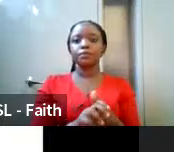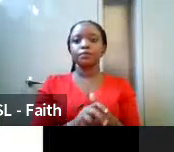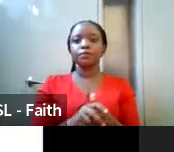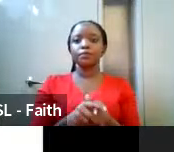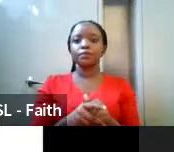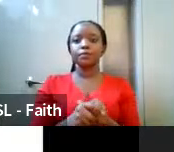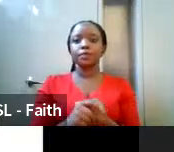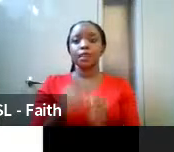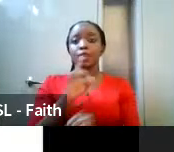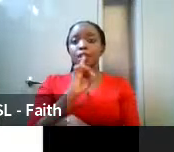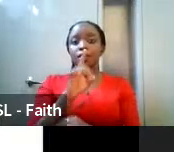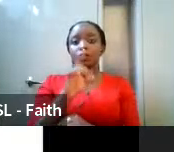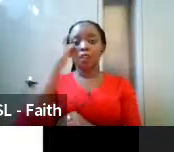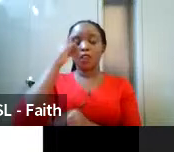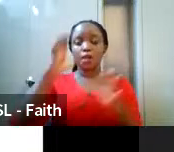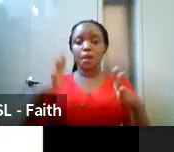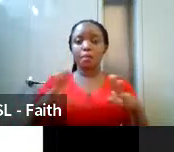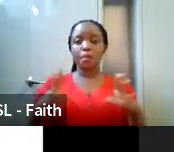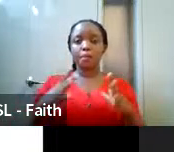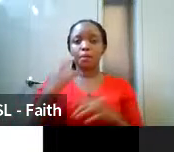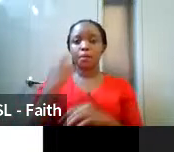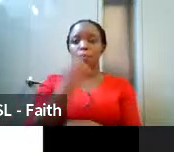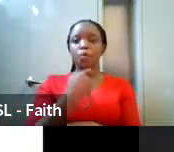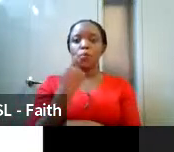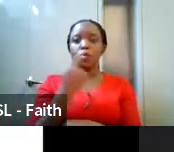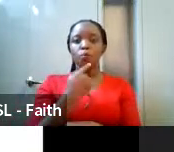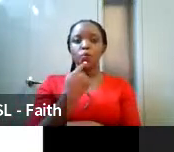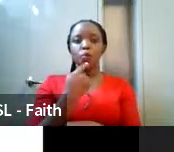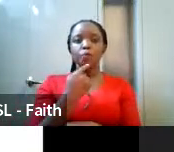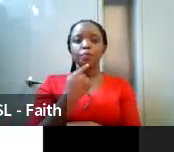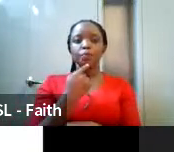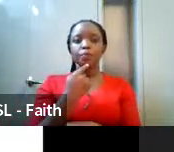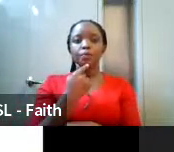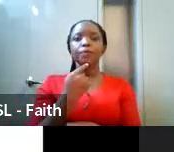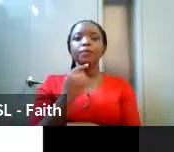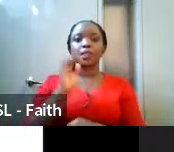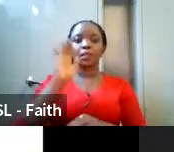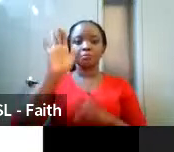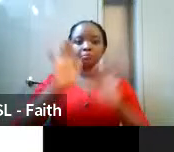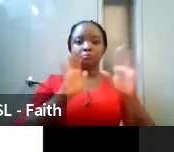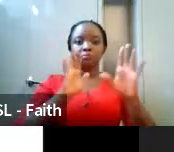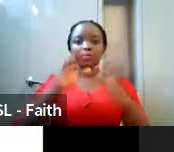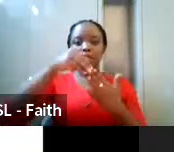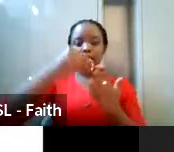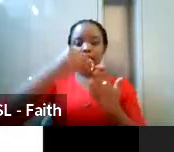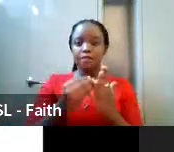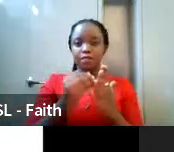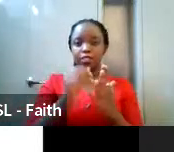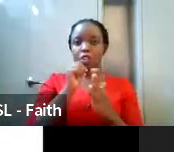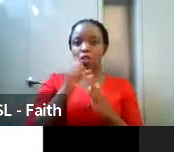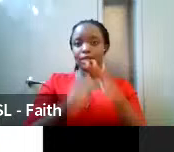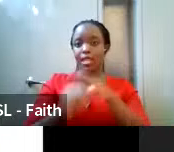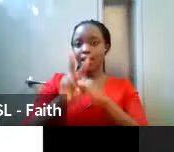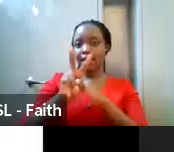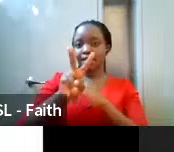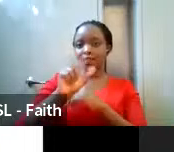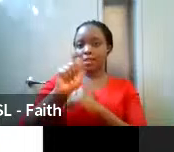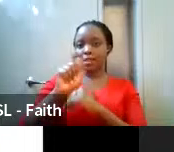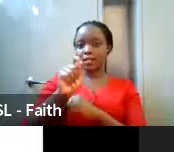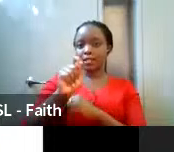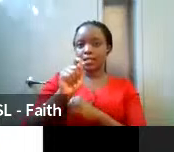So, for the people who are raising the invoices that are non-VAT, maybe are you